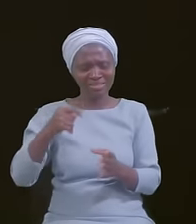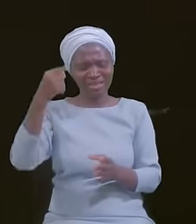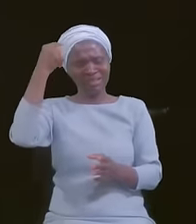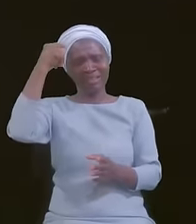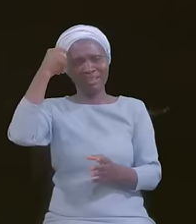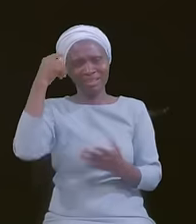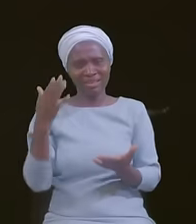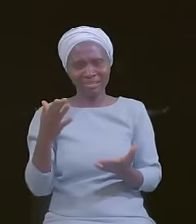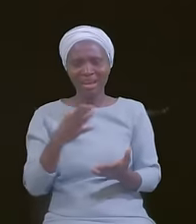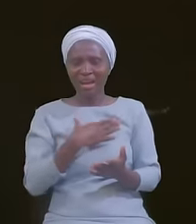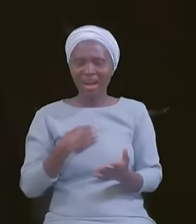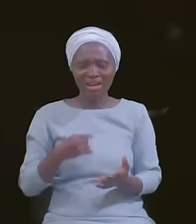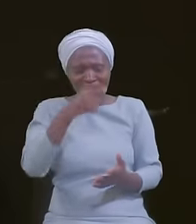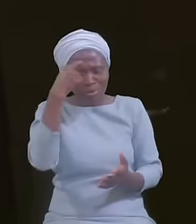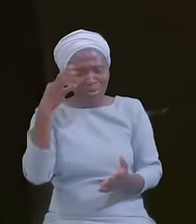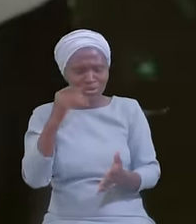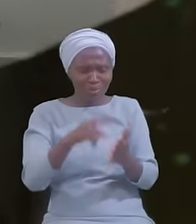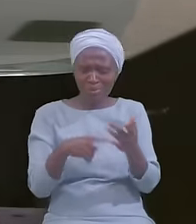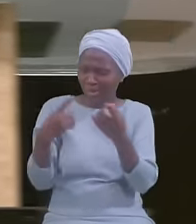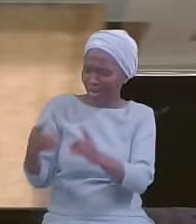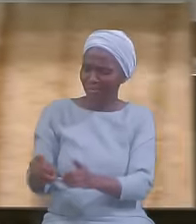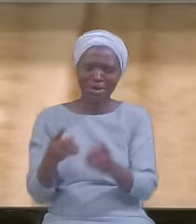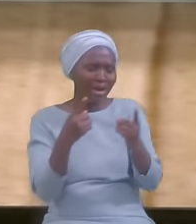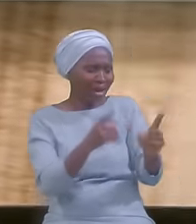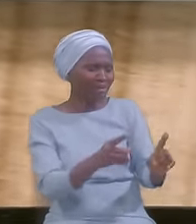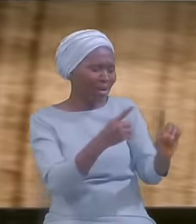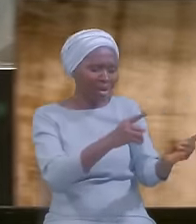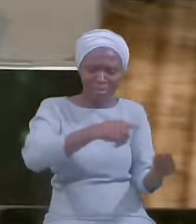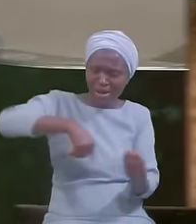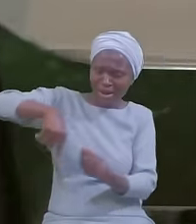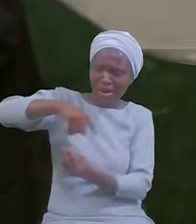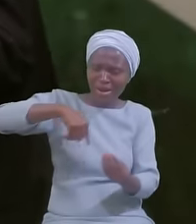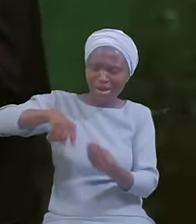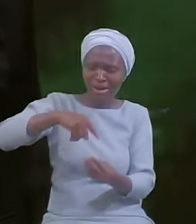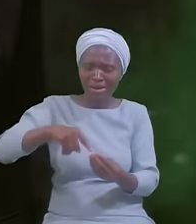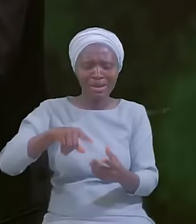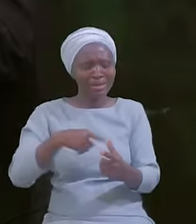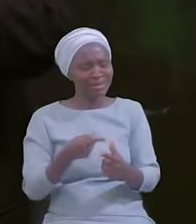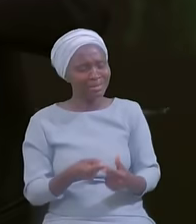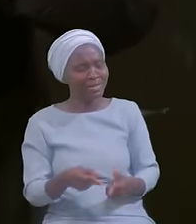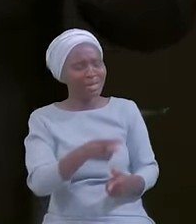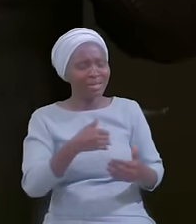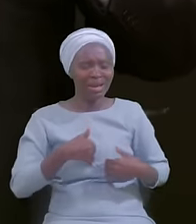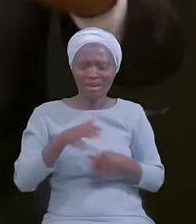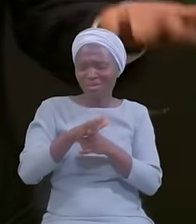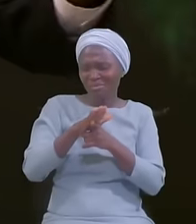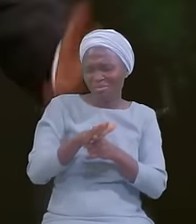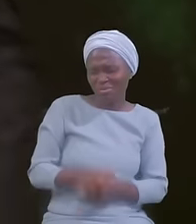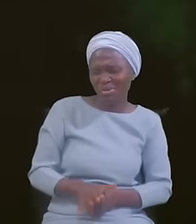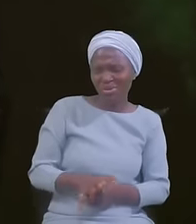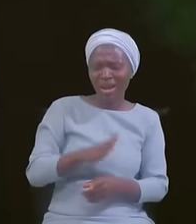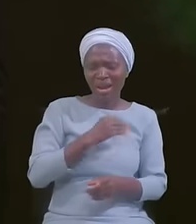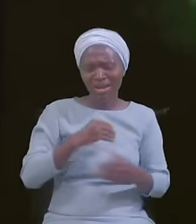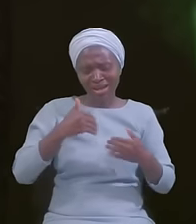that people, because of what is happening here and there, they have depression, they have,